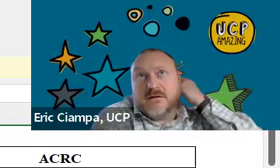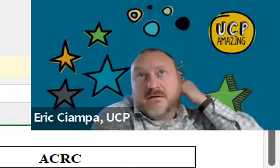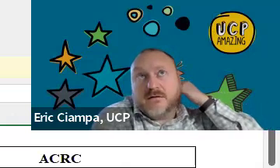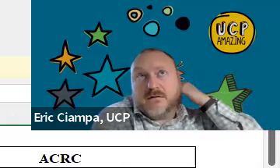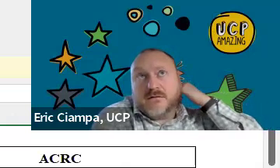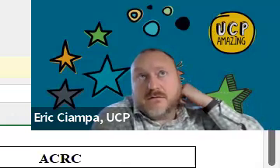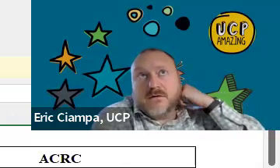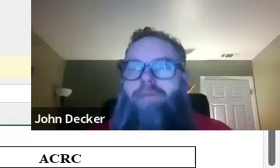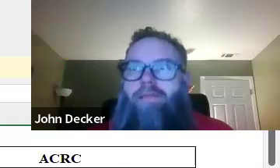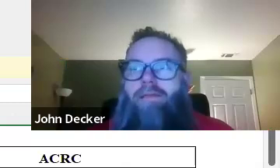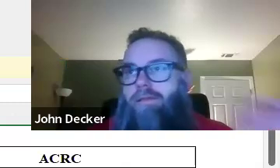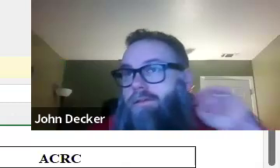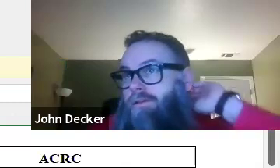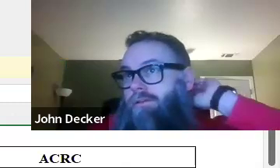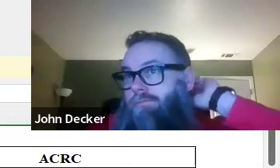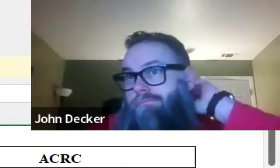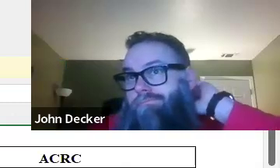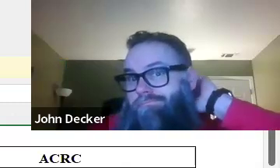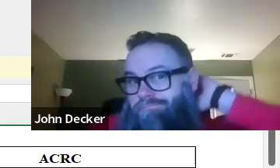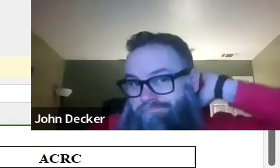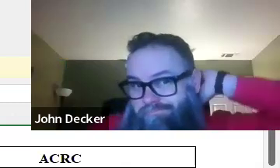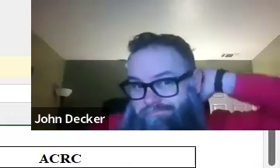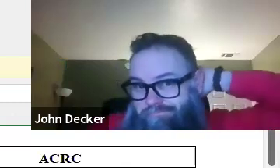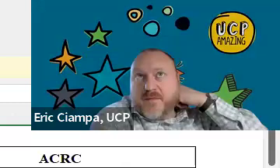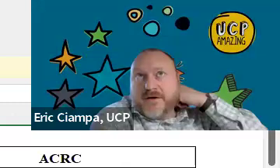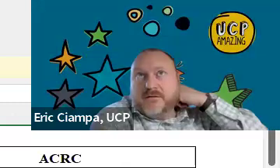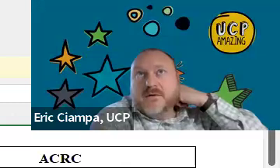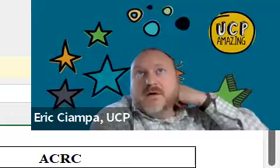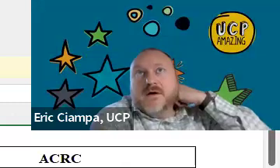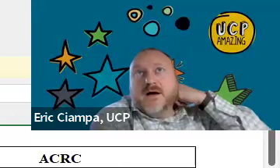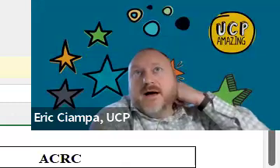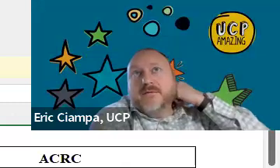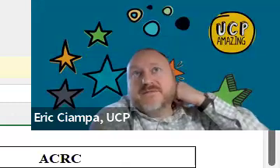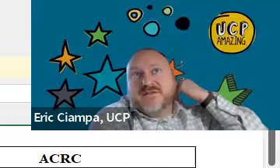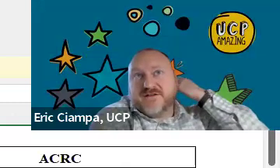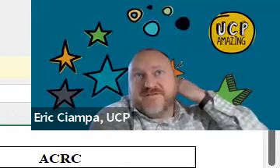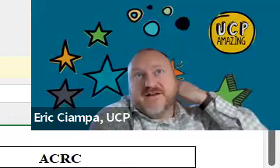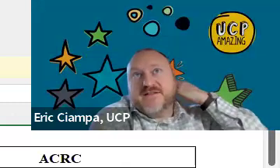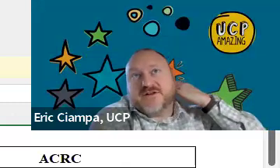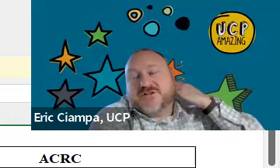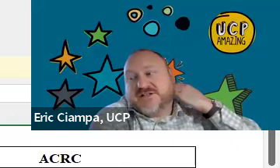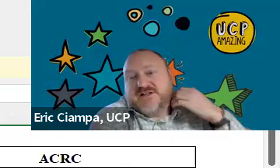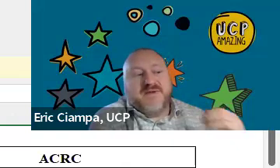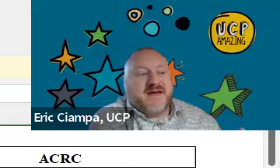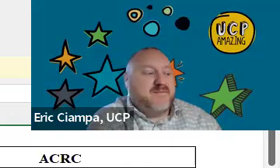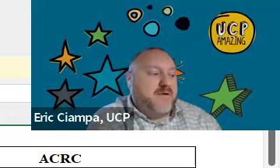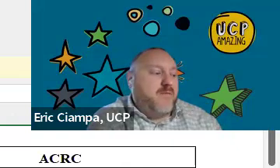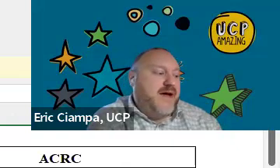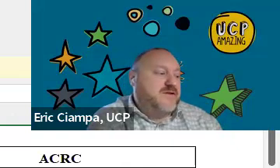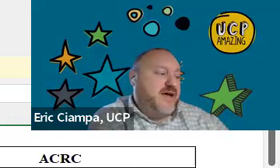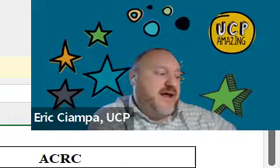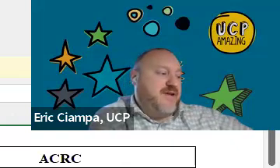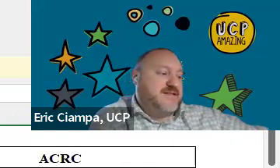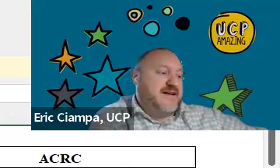funded. Yep. So that's going to be the big difference between the other model. So these are funded, these are adjusted because of